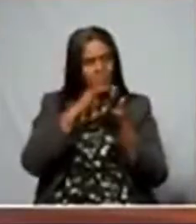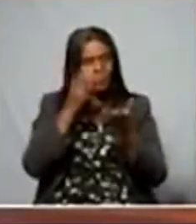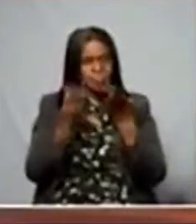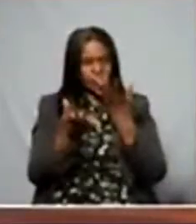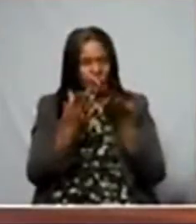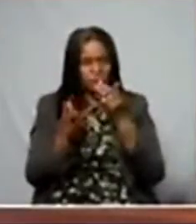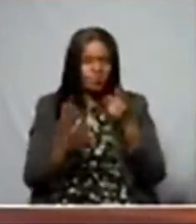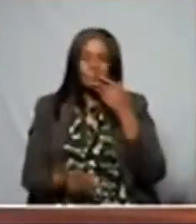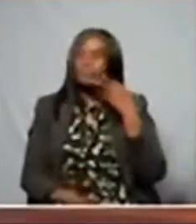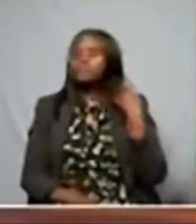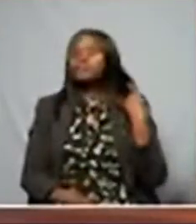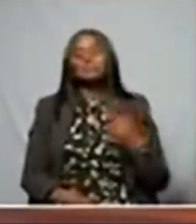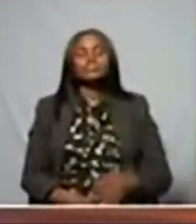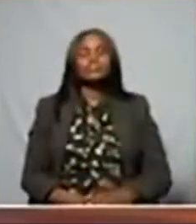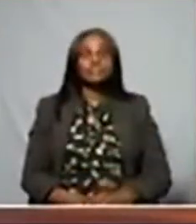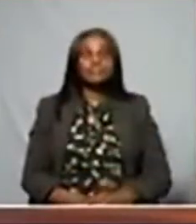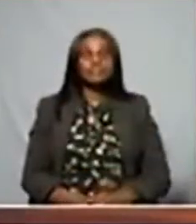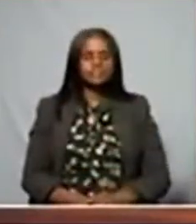it's